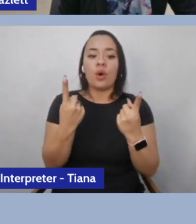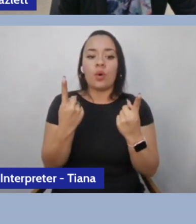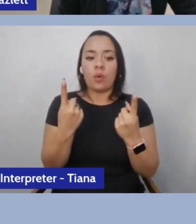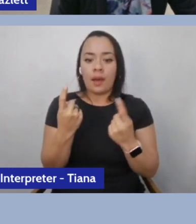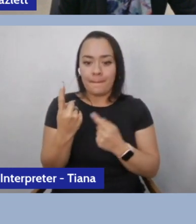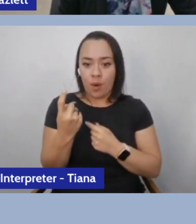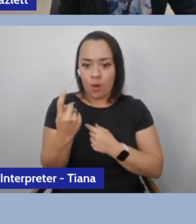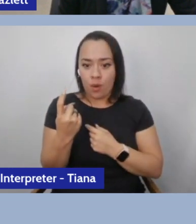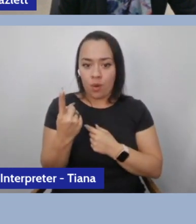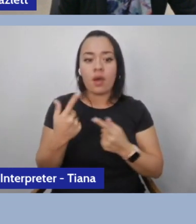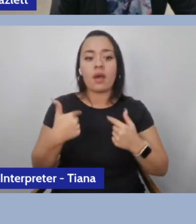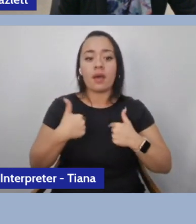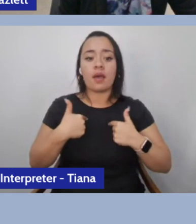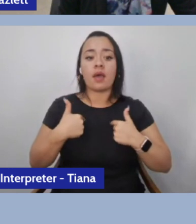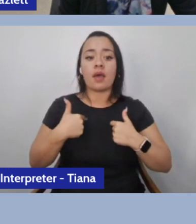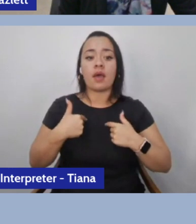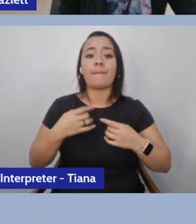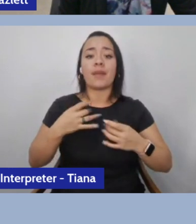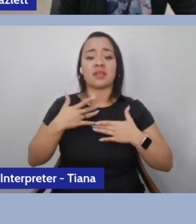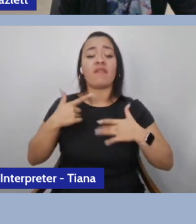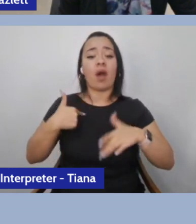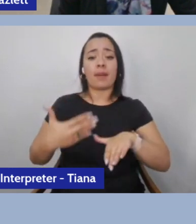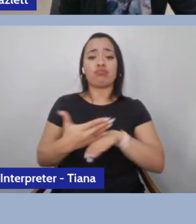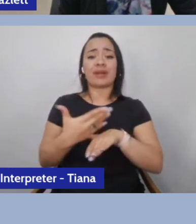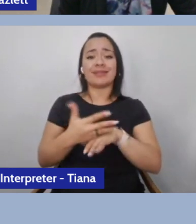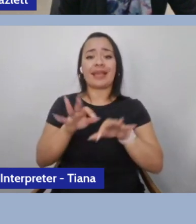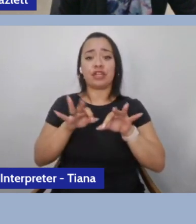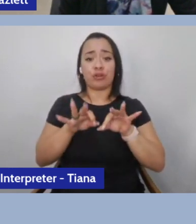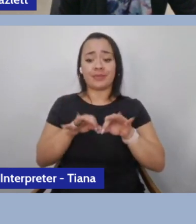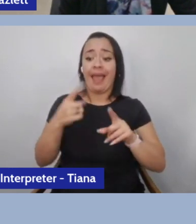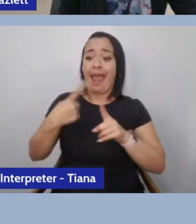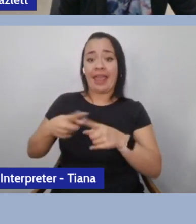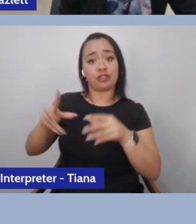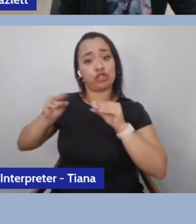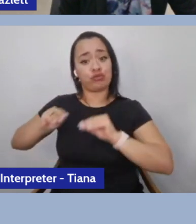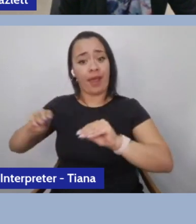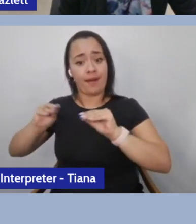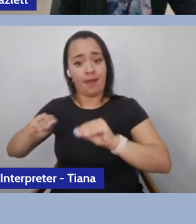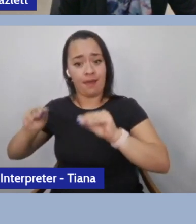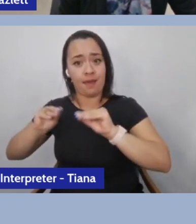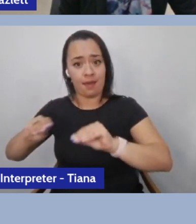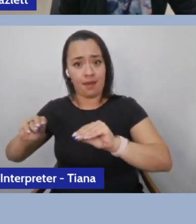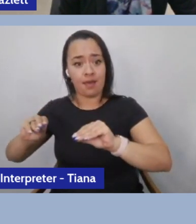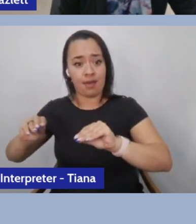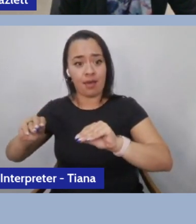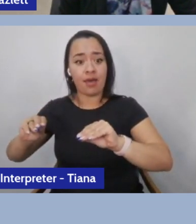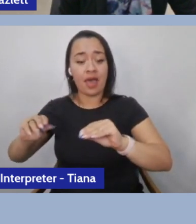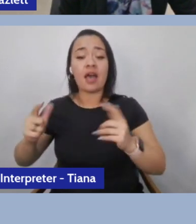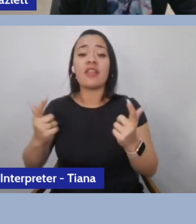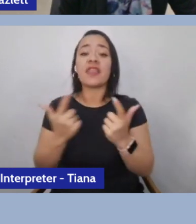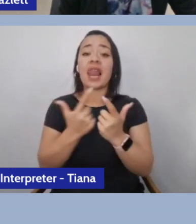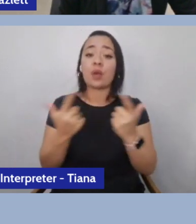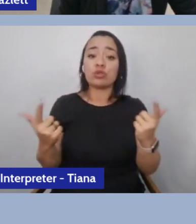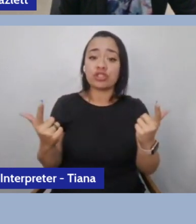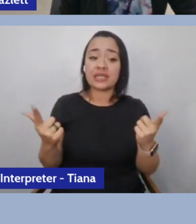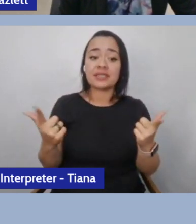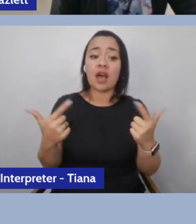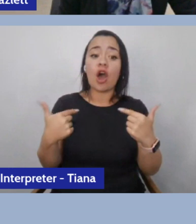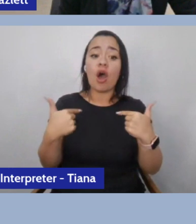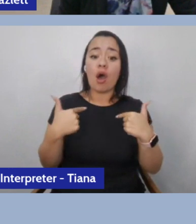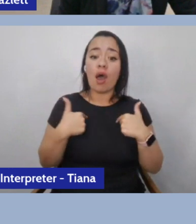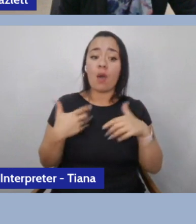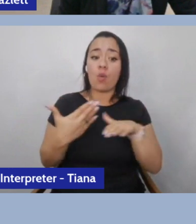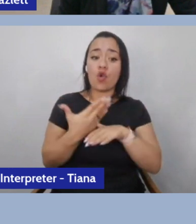as a practicing interpreter as well as a trainer, and the languages that I work in now